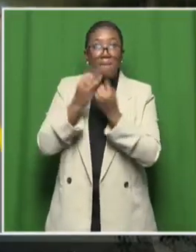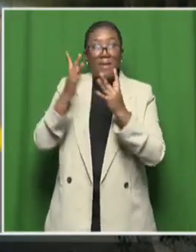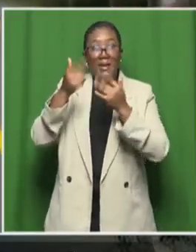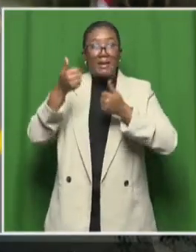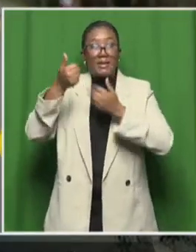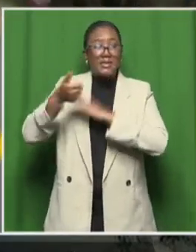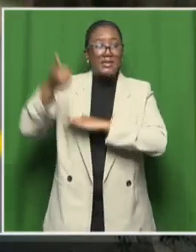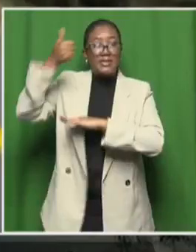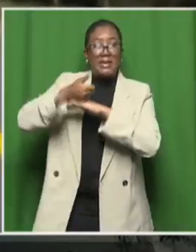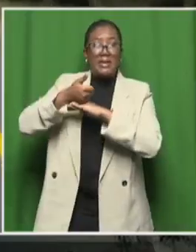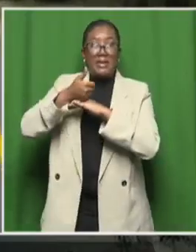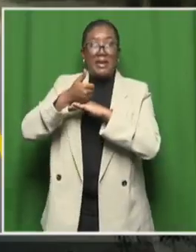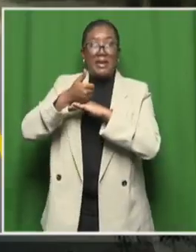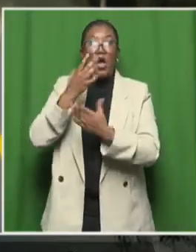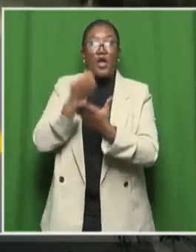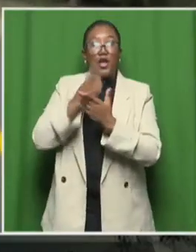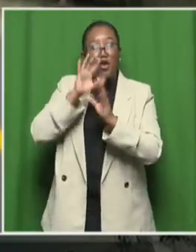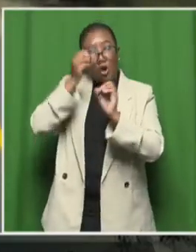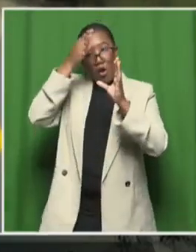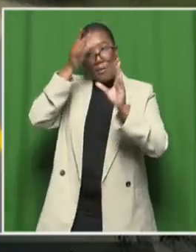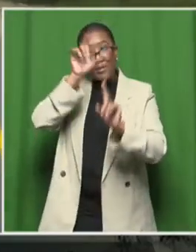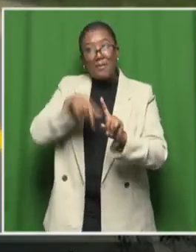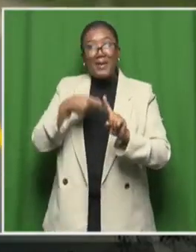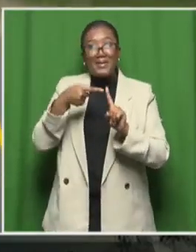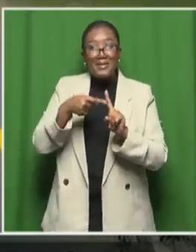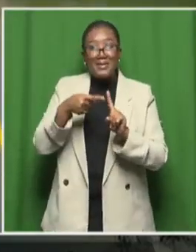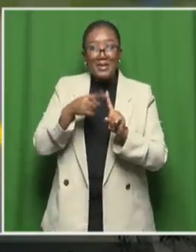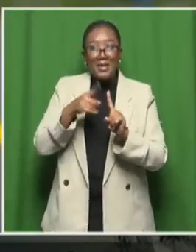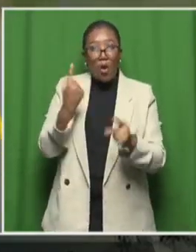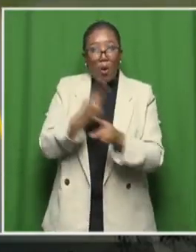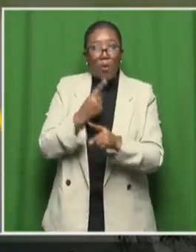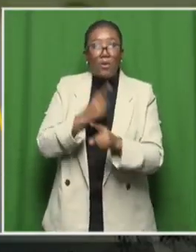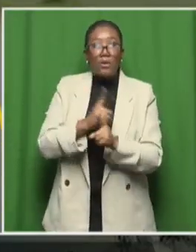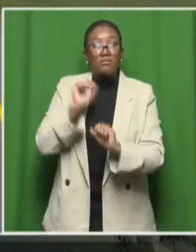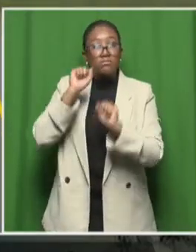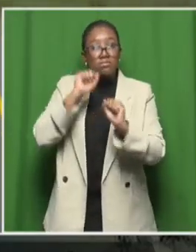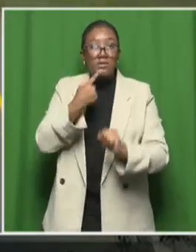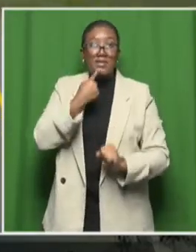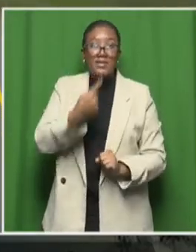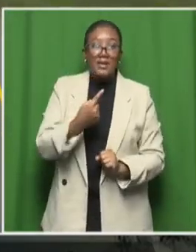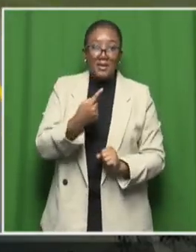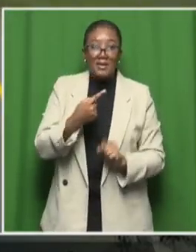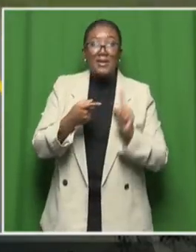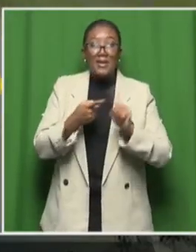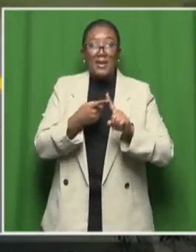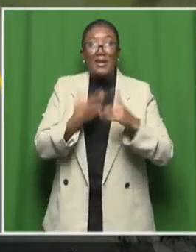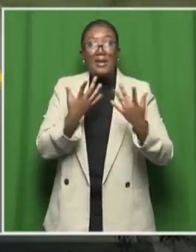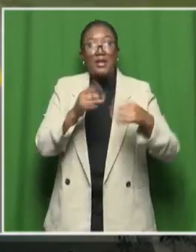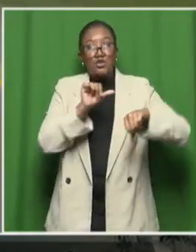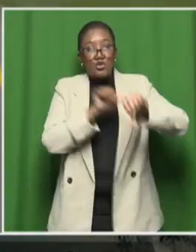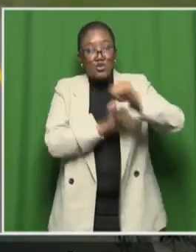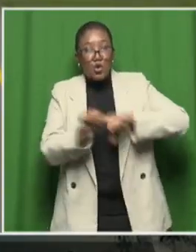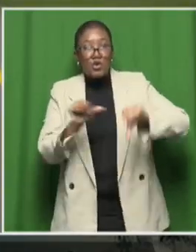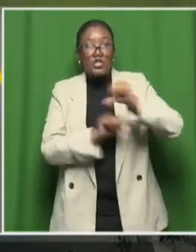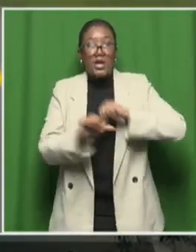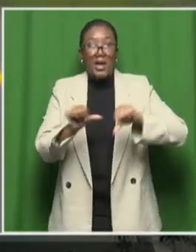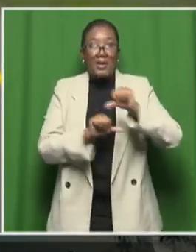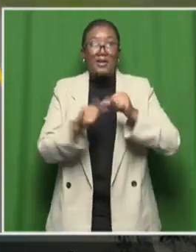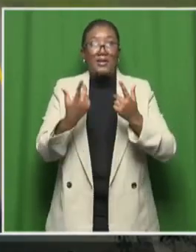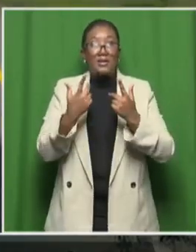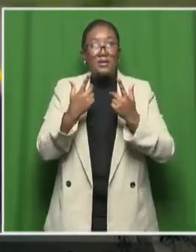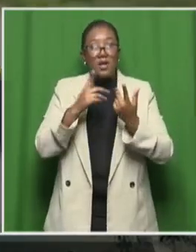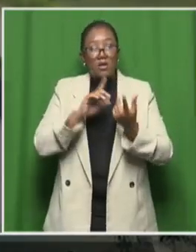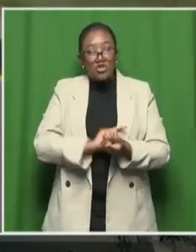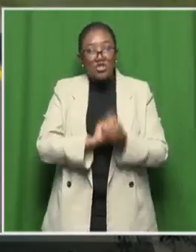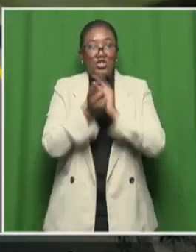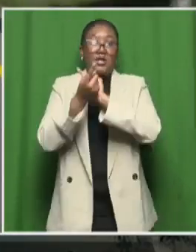in media overseas, he kept talking about social fabric of the country